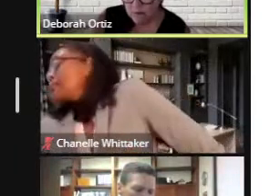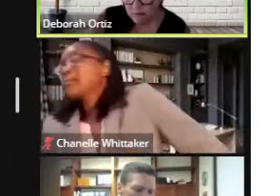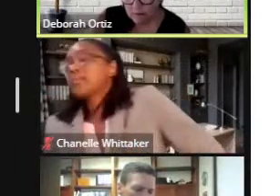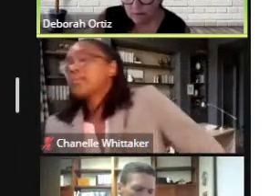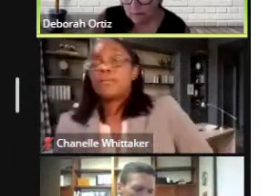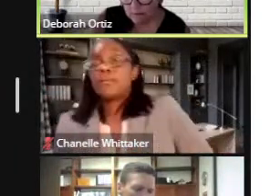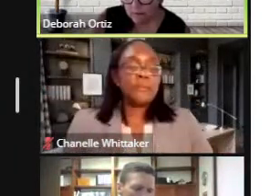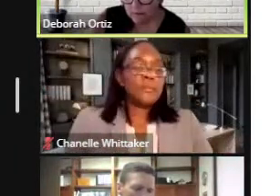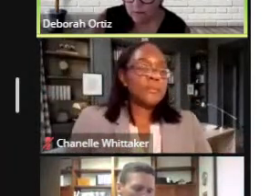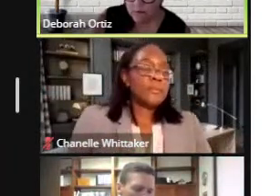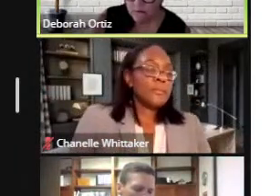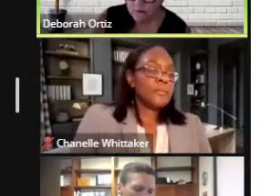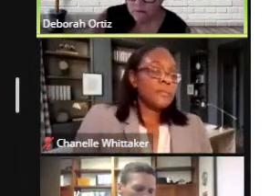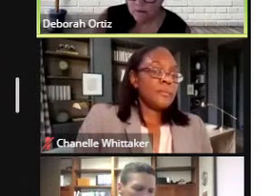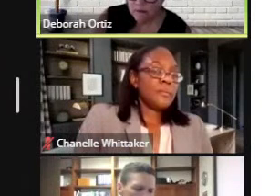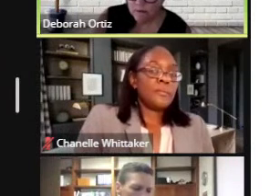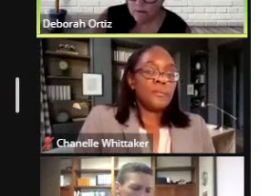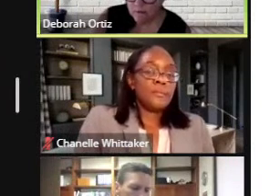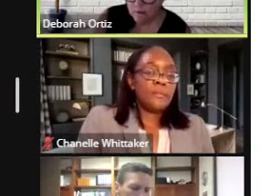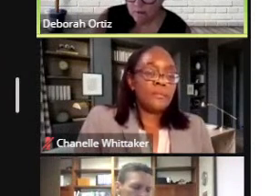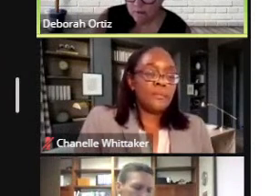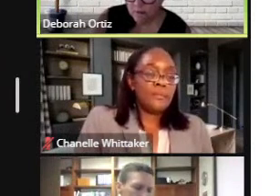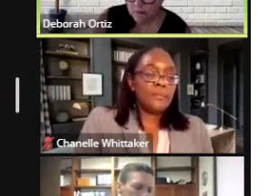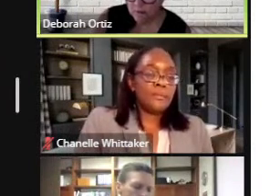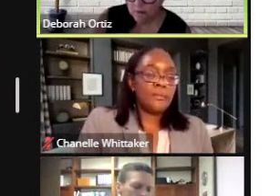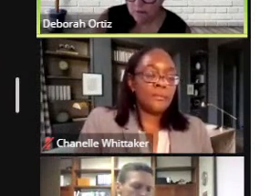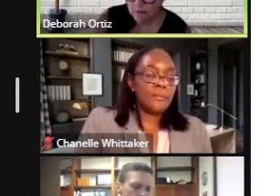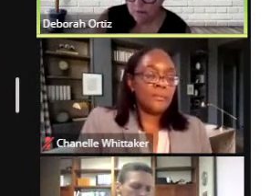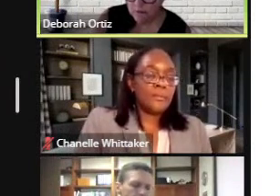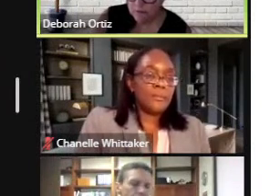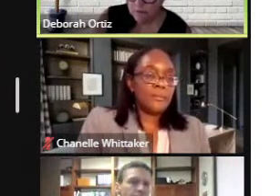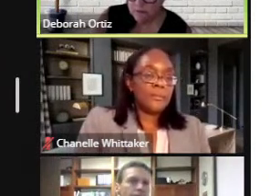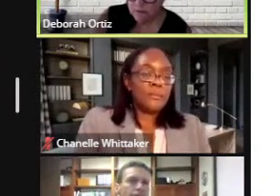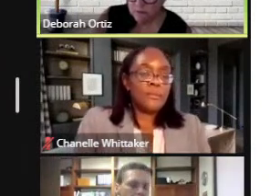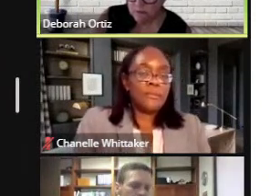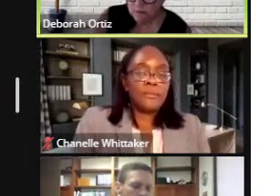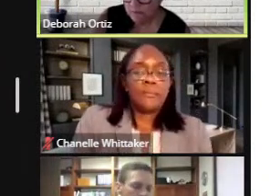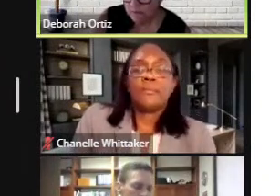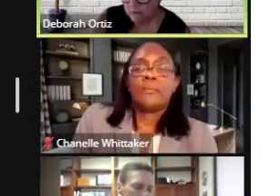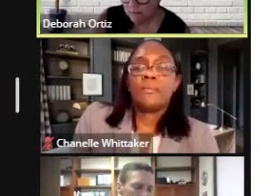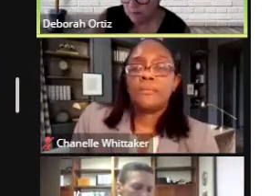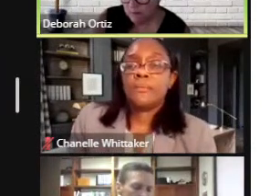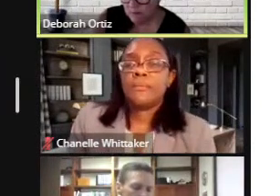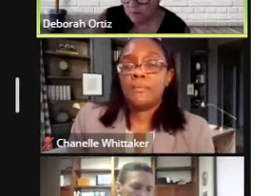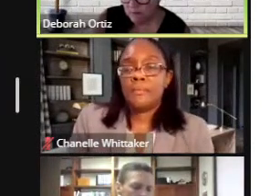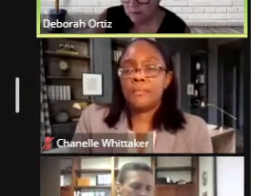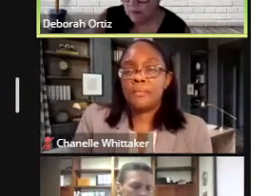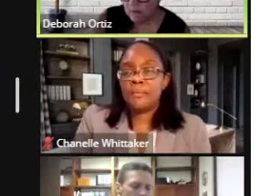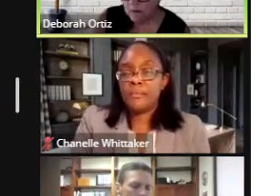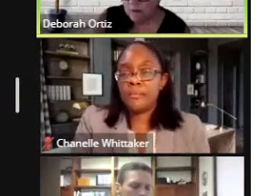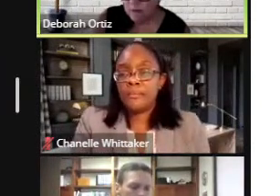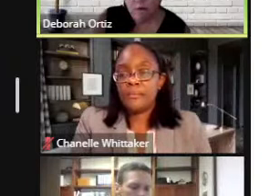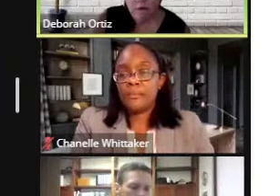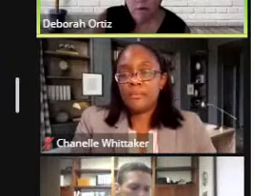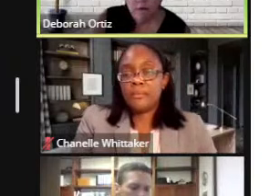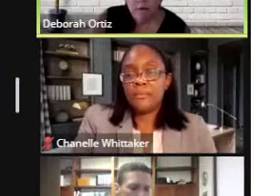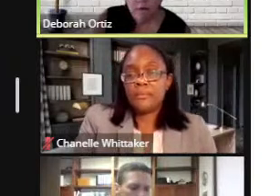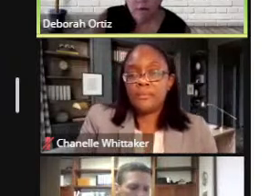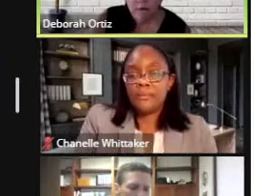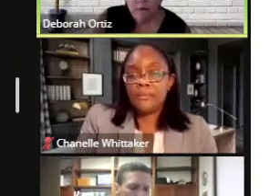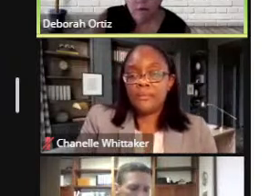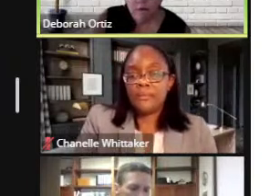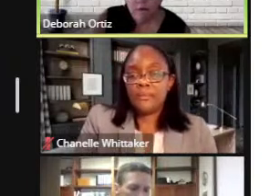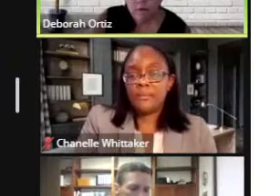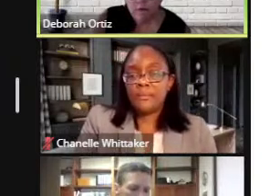very difficult on all of us, and I can't see us staying virtual for another year.